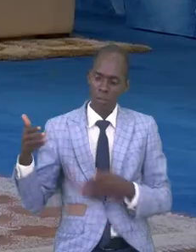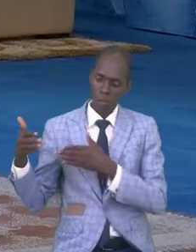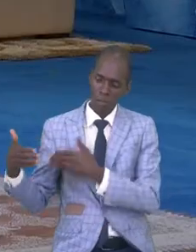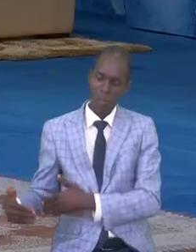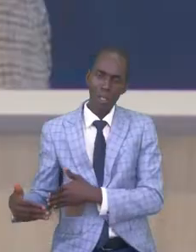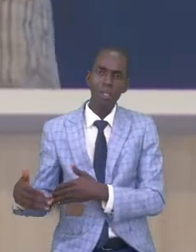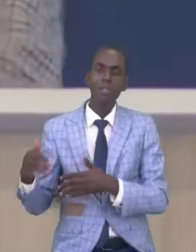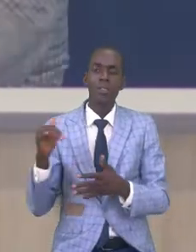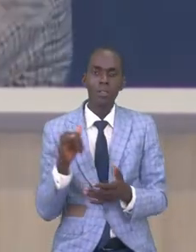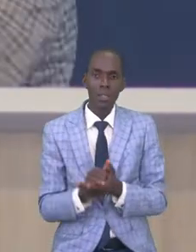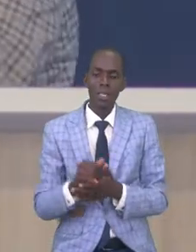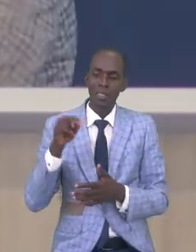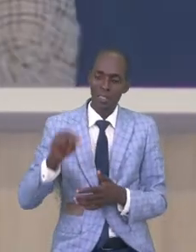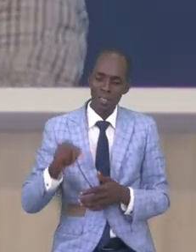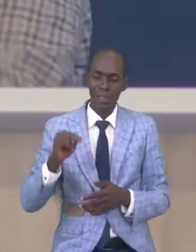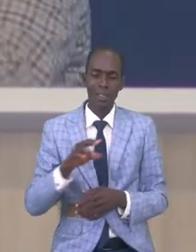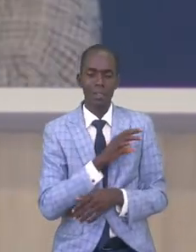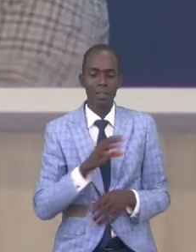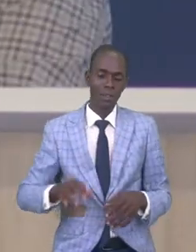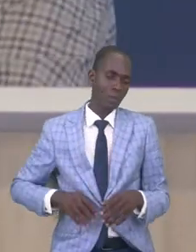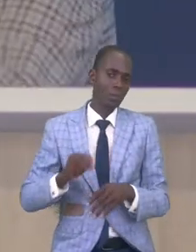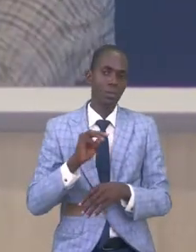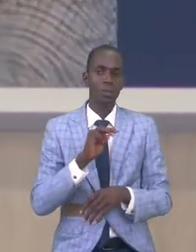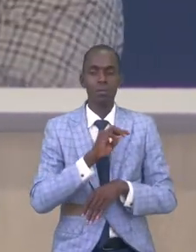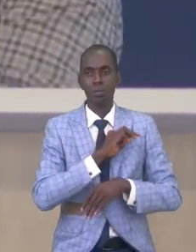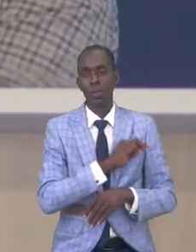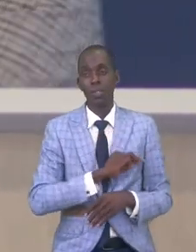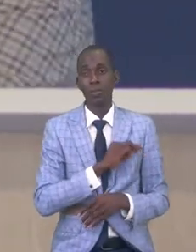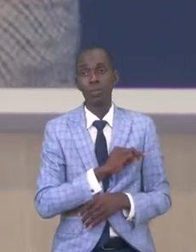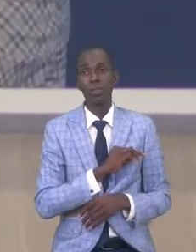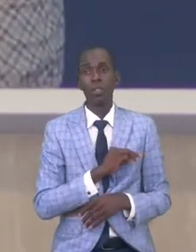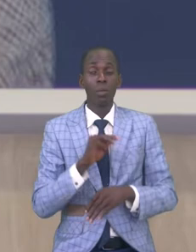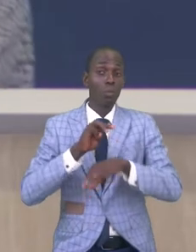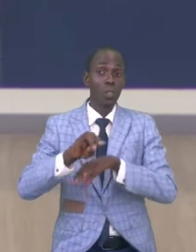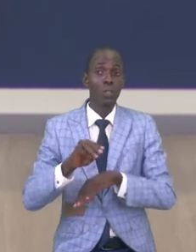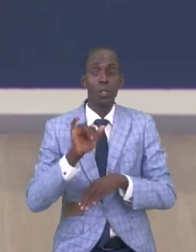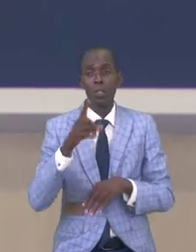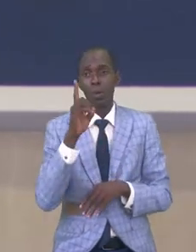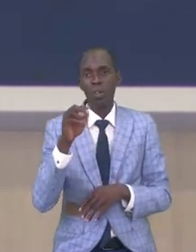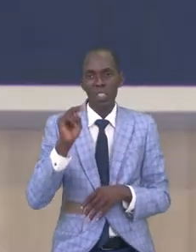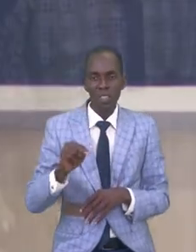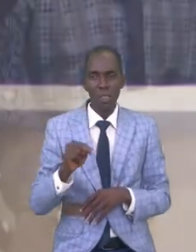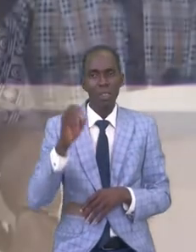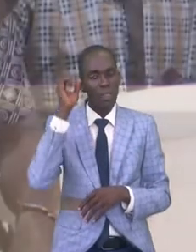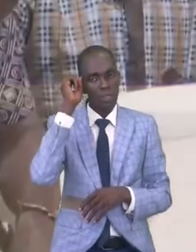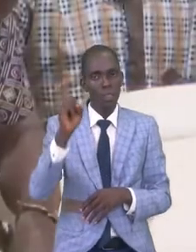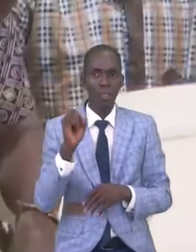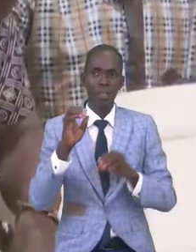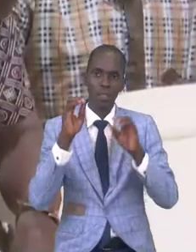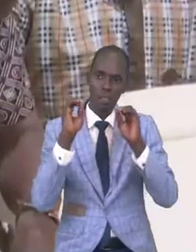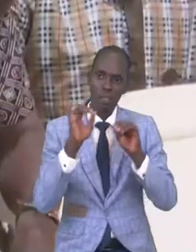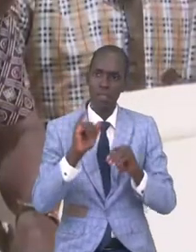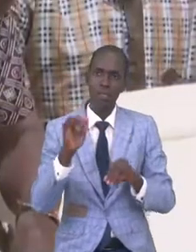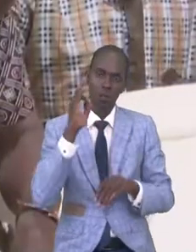his ministry. Another one needed his mercy. Another one needed his ministration. And so